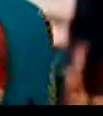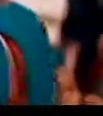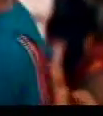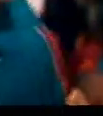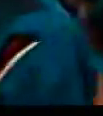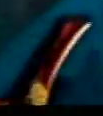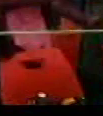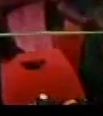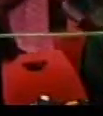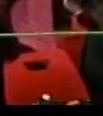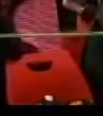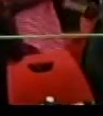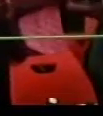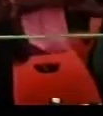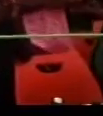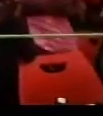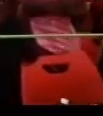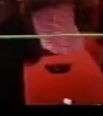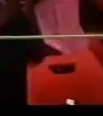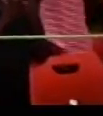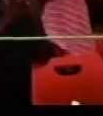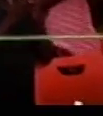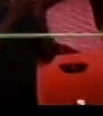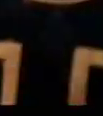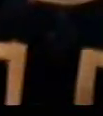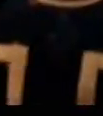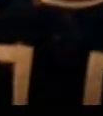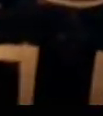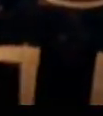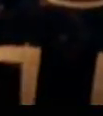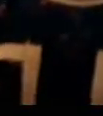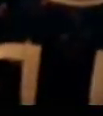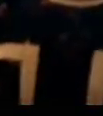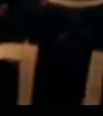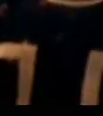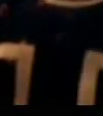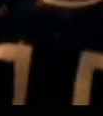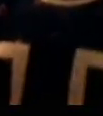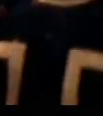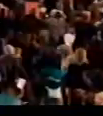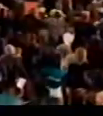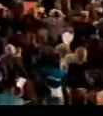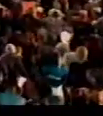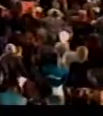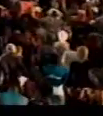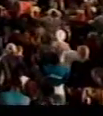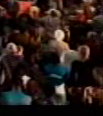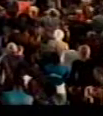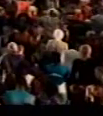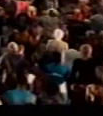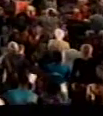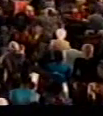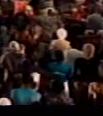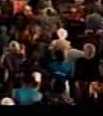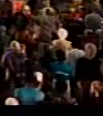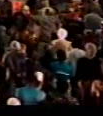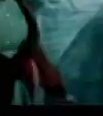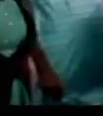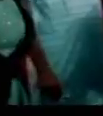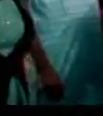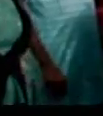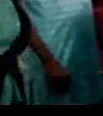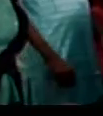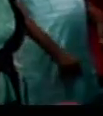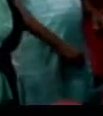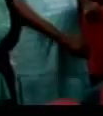expectation in Jesus' name. something is going on now. Cancer is